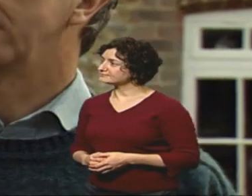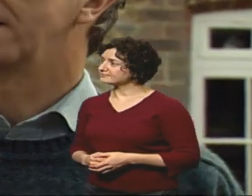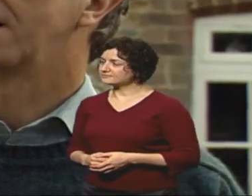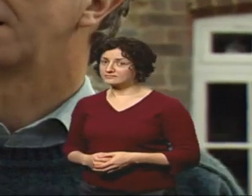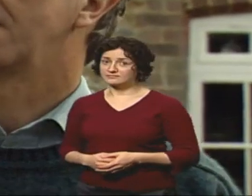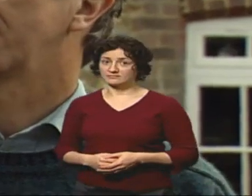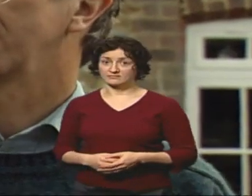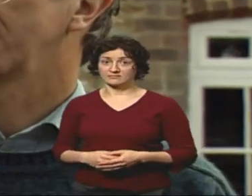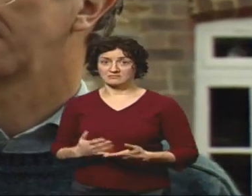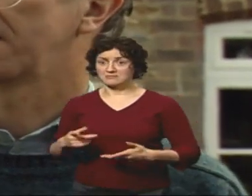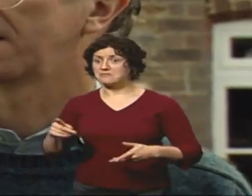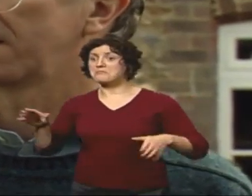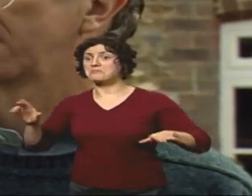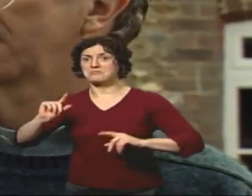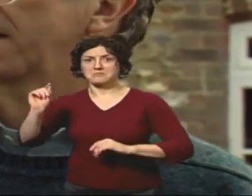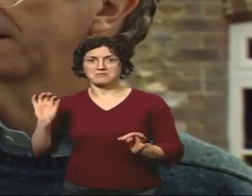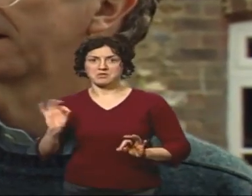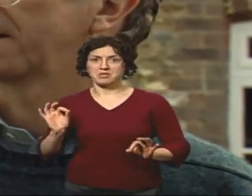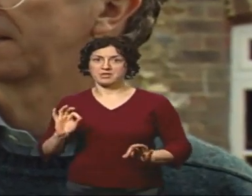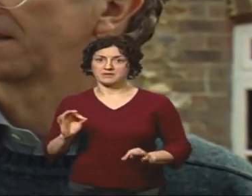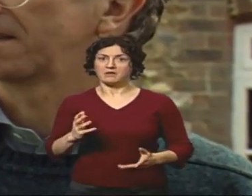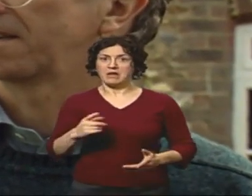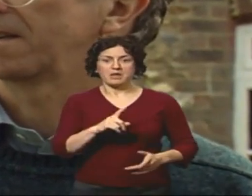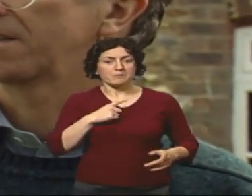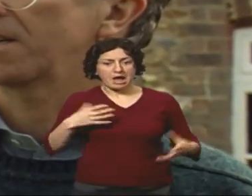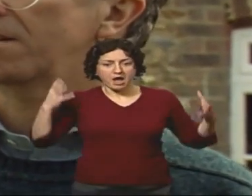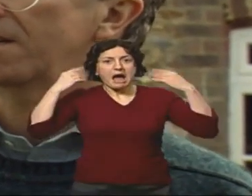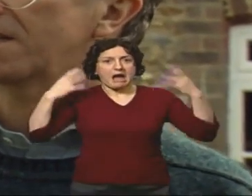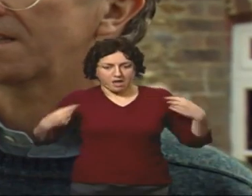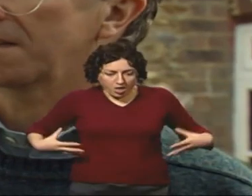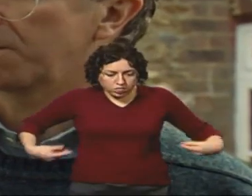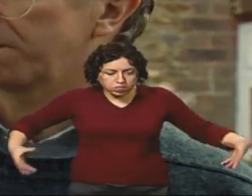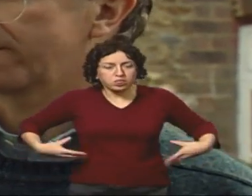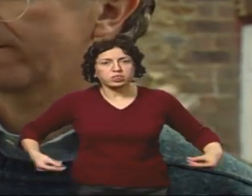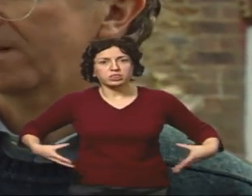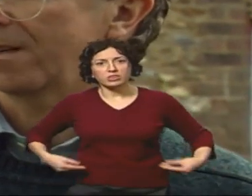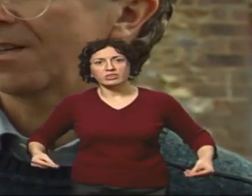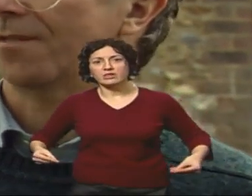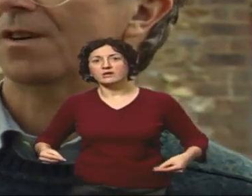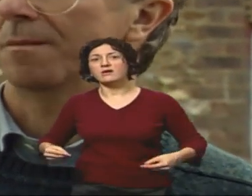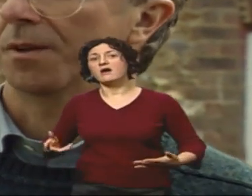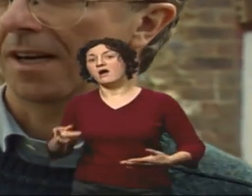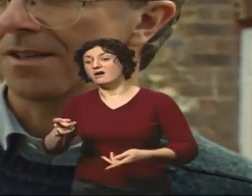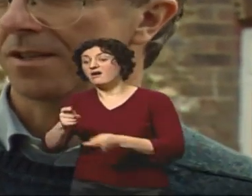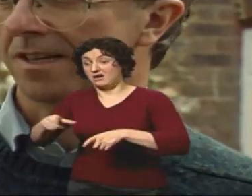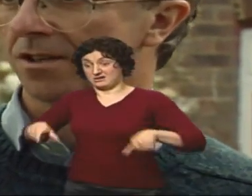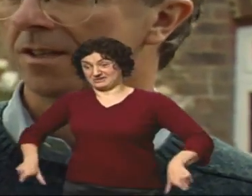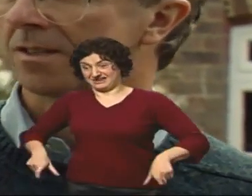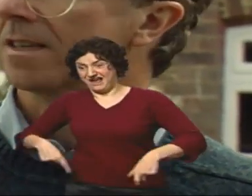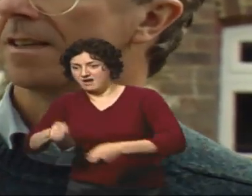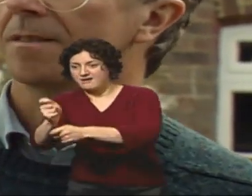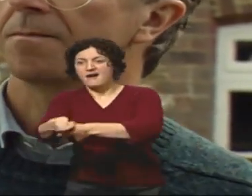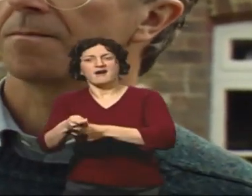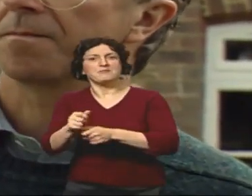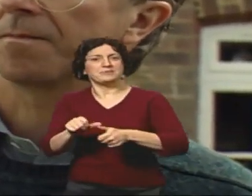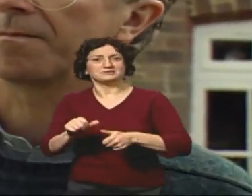now. No, that's their remote. This is the reason. That's true. So at Now's the best least time. if you get them on the land, you stand a chance. I